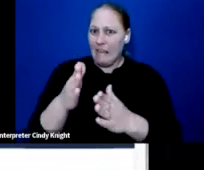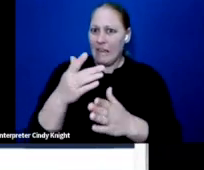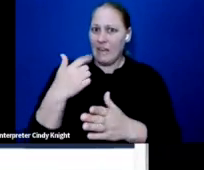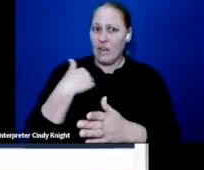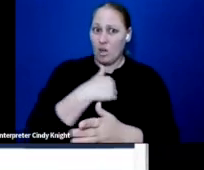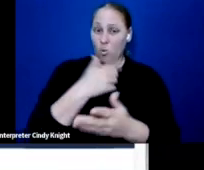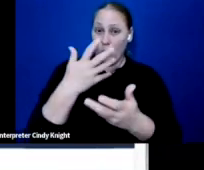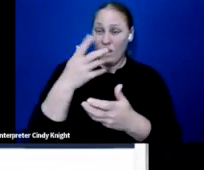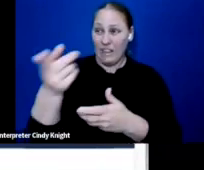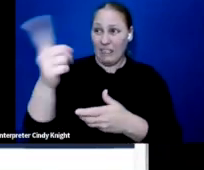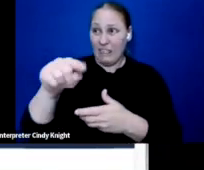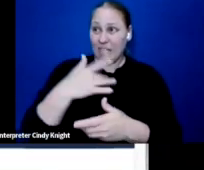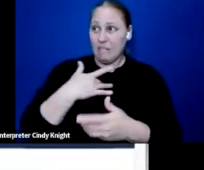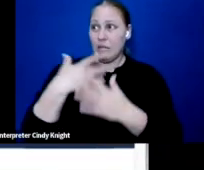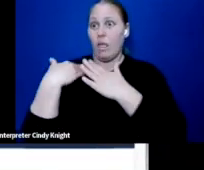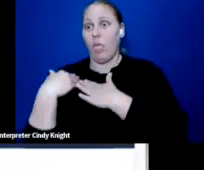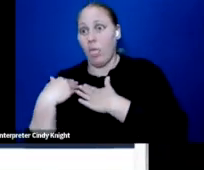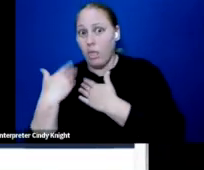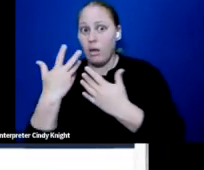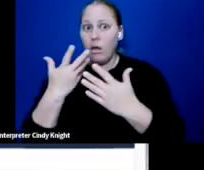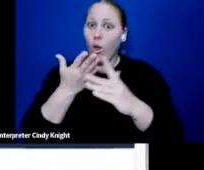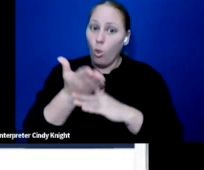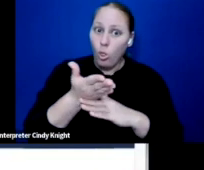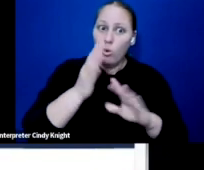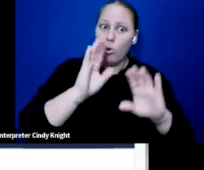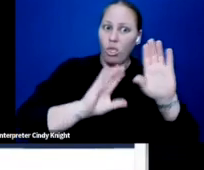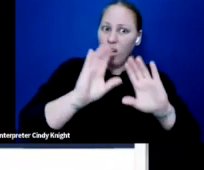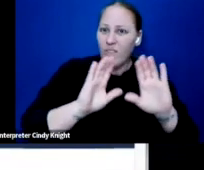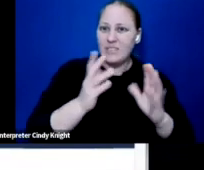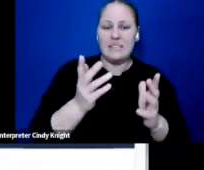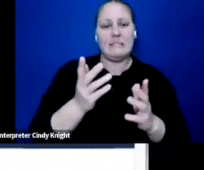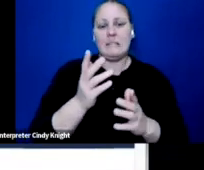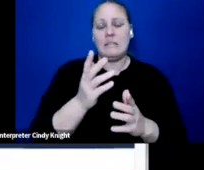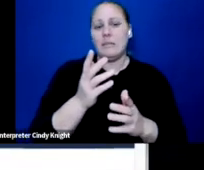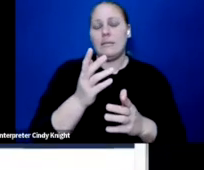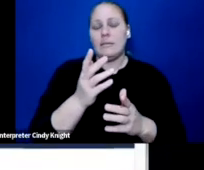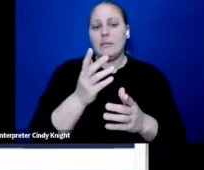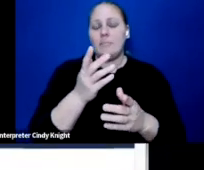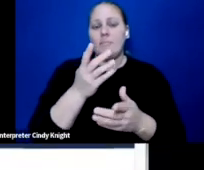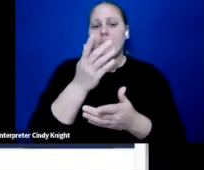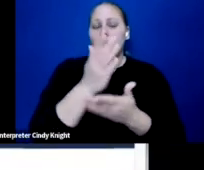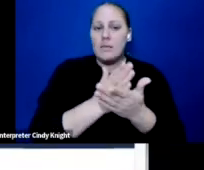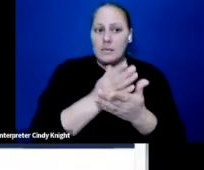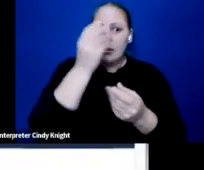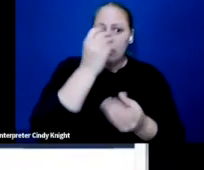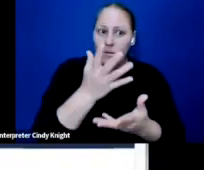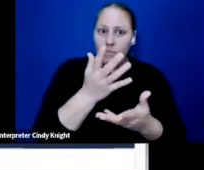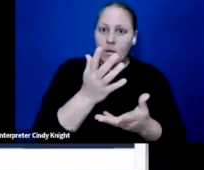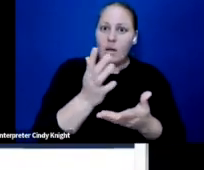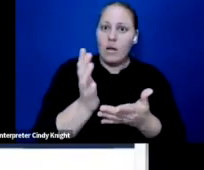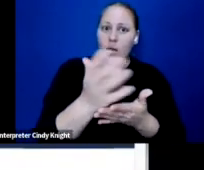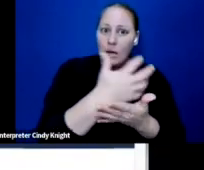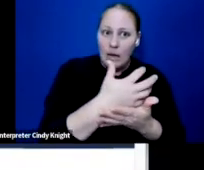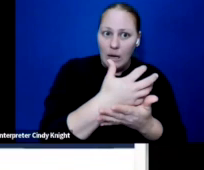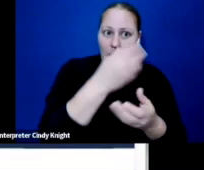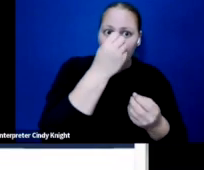having to fill out required fields to navigate through a conversation. There are items that are strongly suggested to gather the data